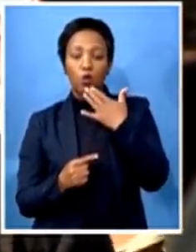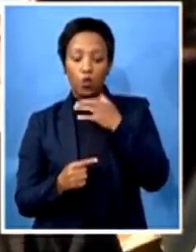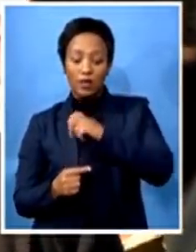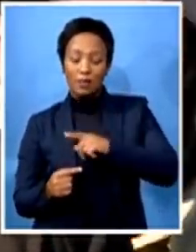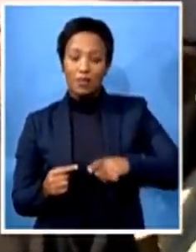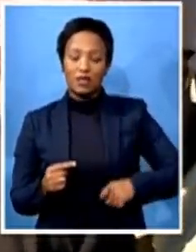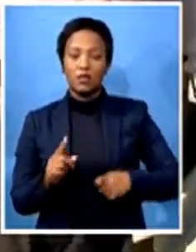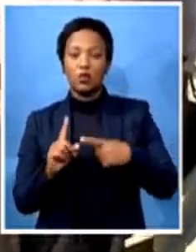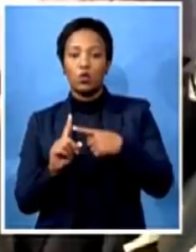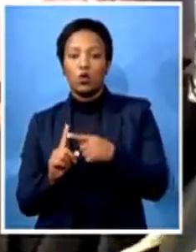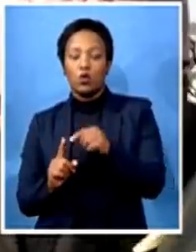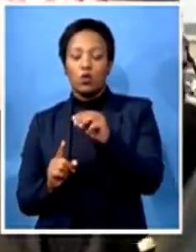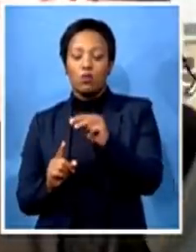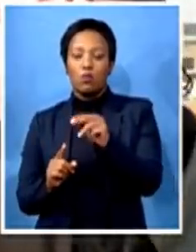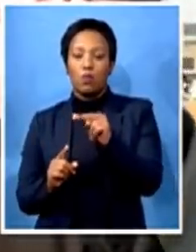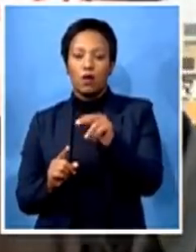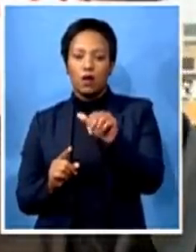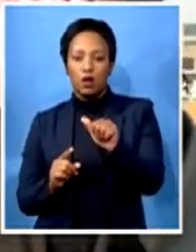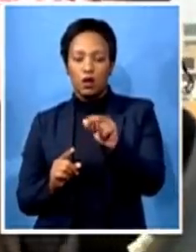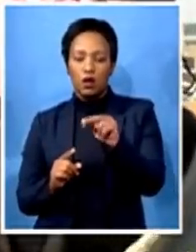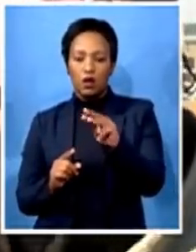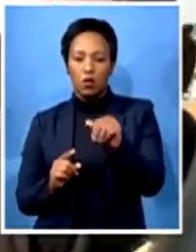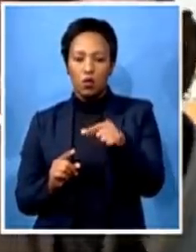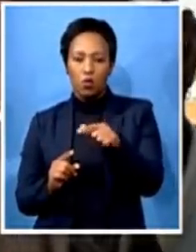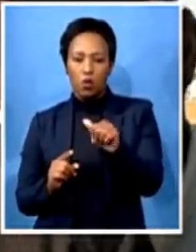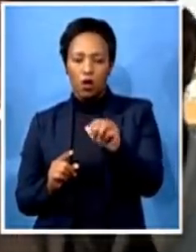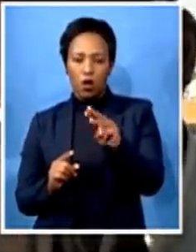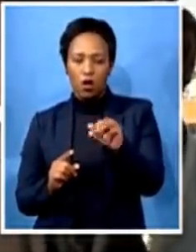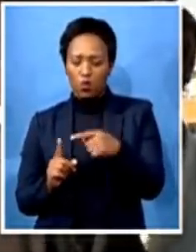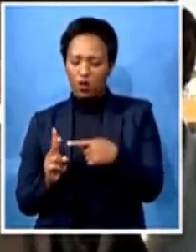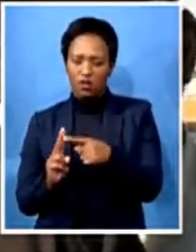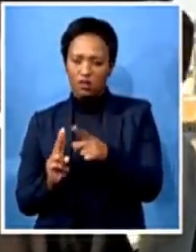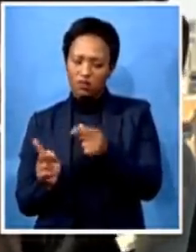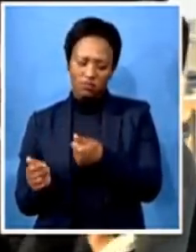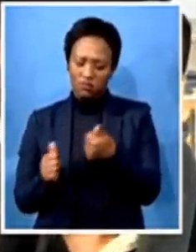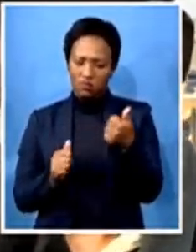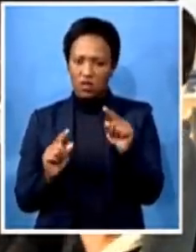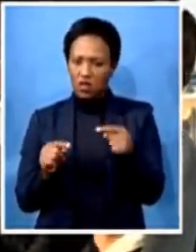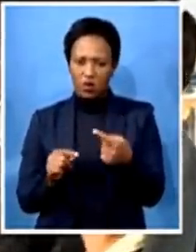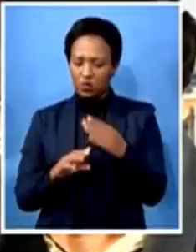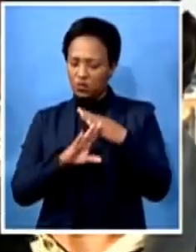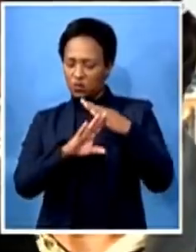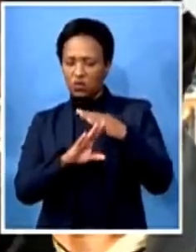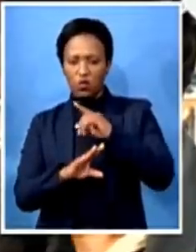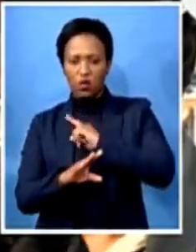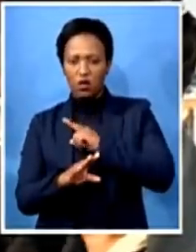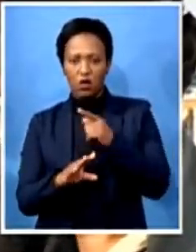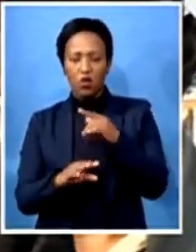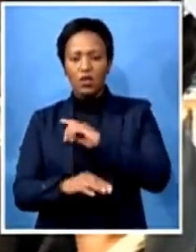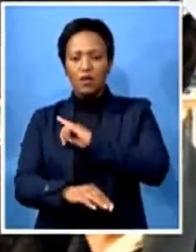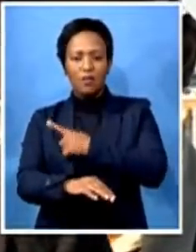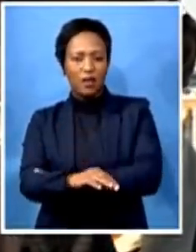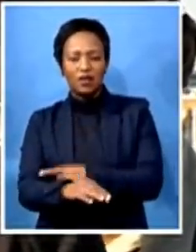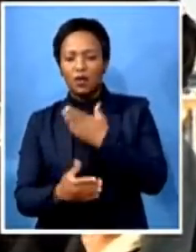them, was able to say, oh, no, you cannot come here because you don't have that mandate. Rather, it's a government